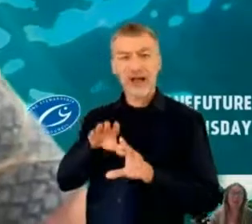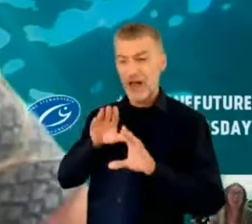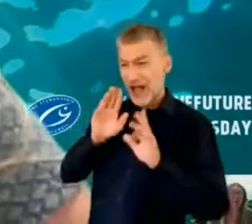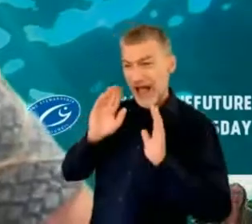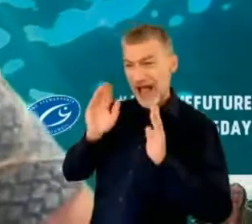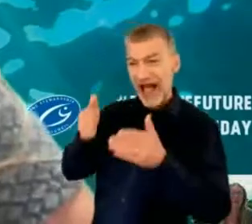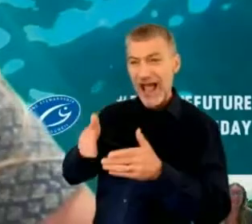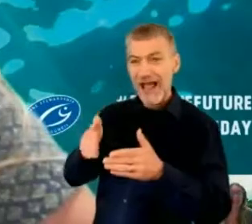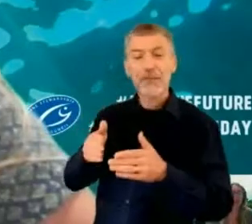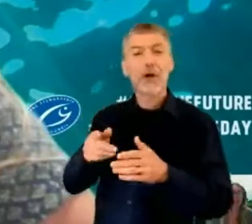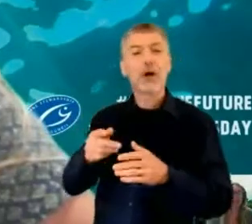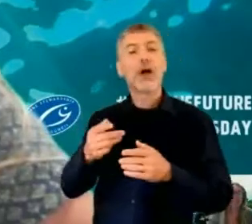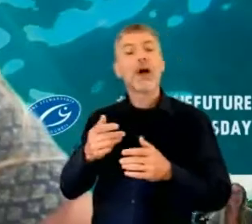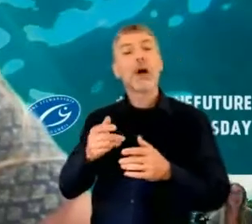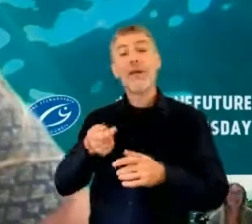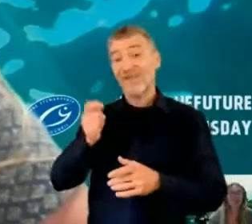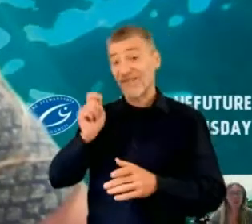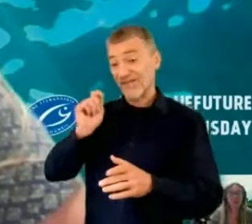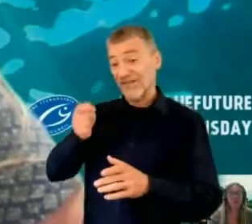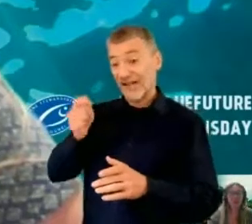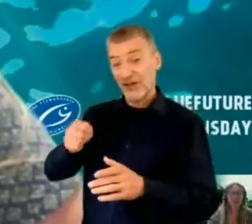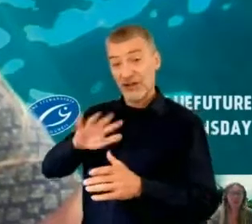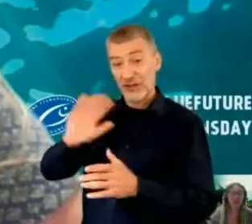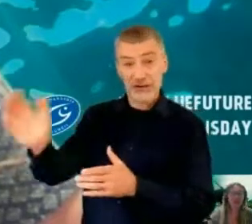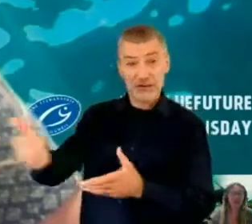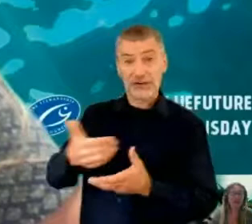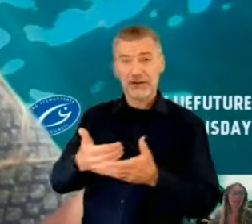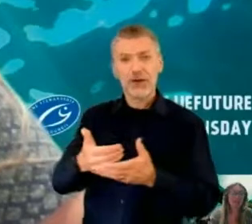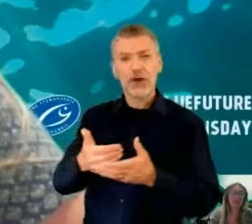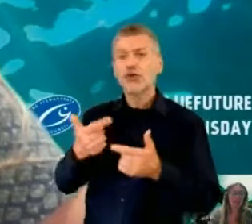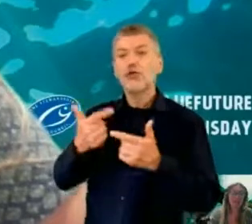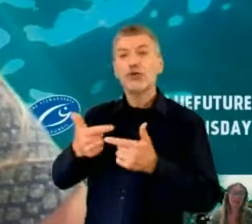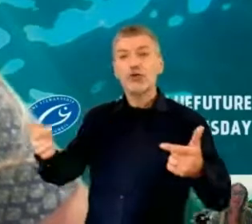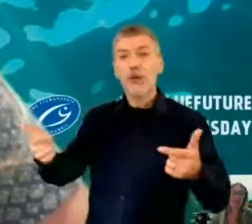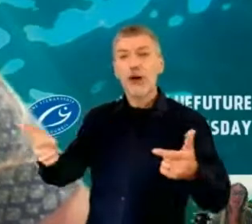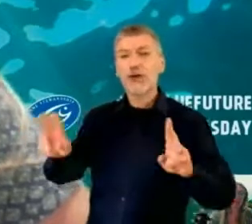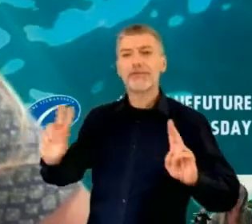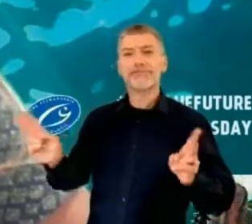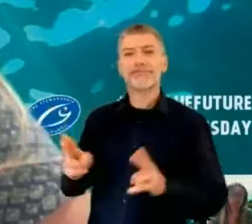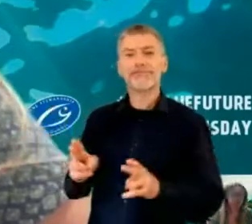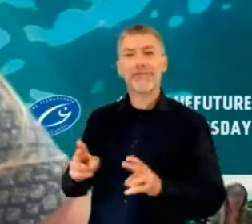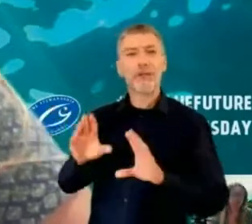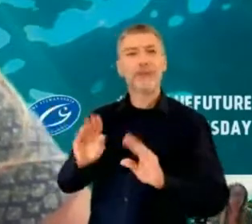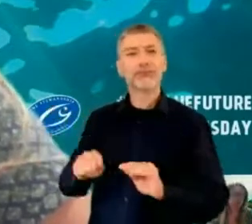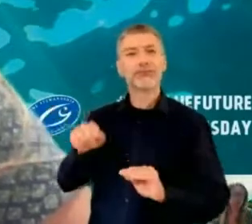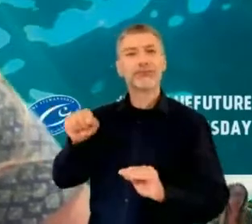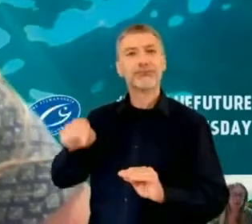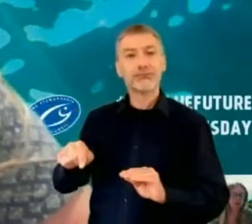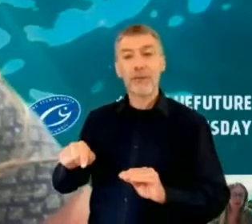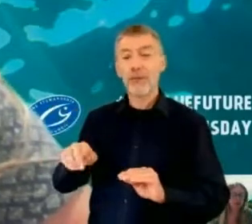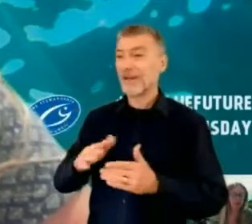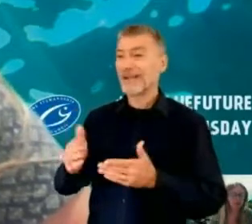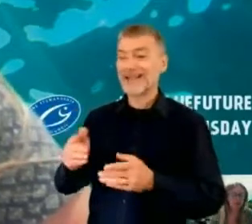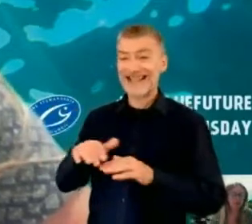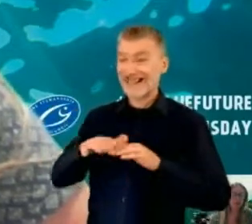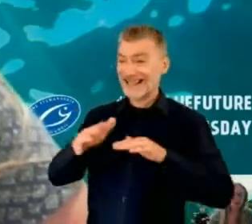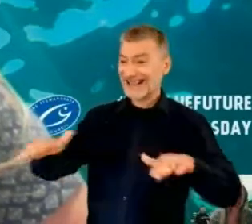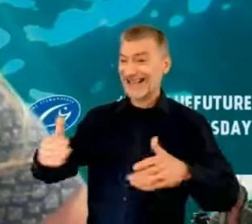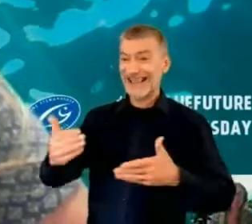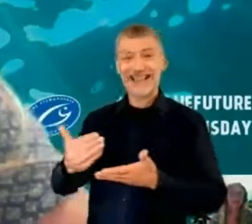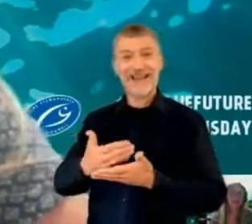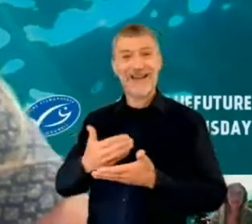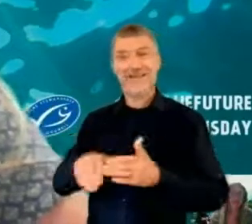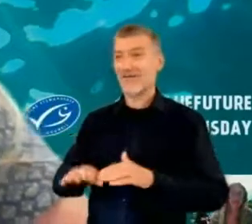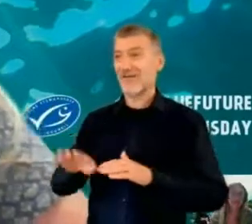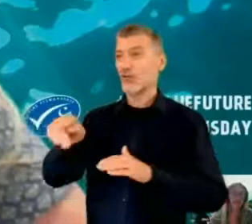end overfishing, and also provide seafood for future generations. And so my role as